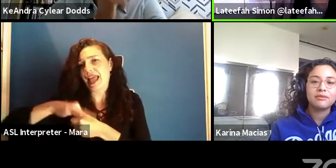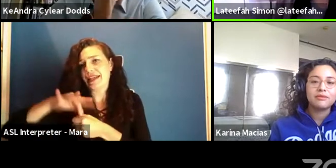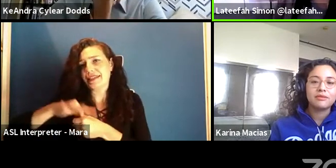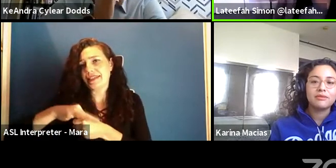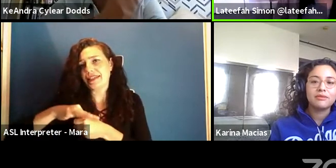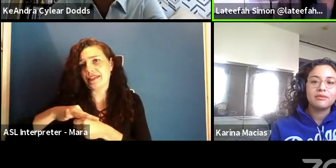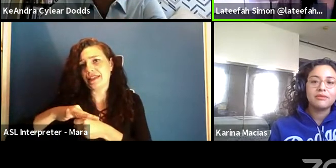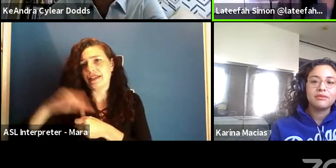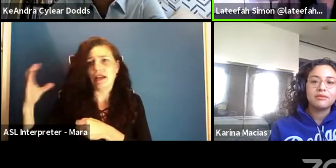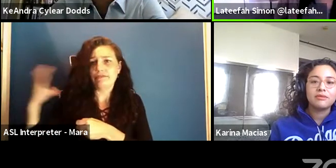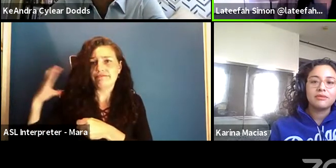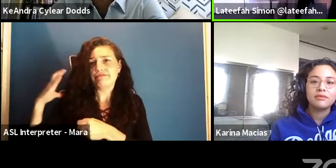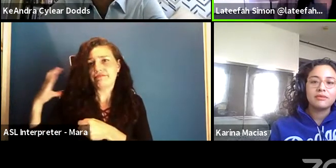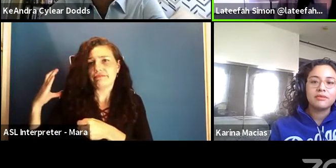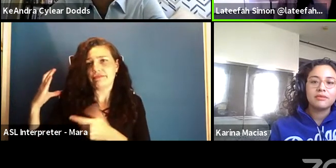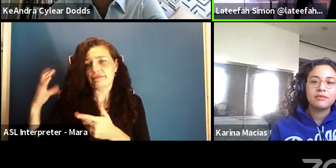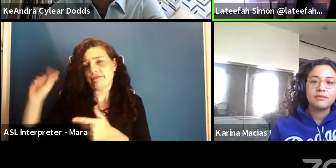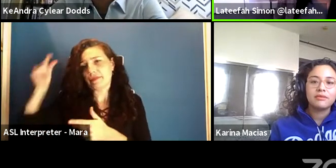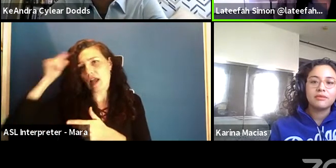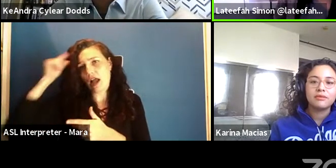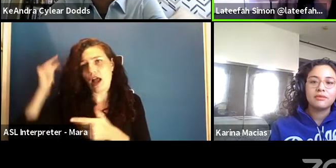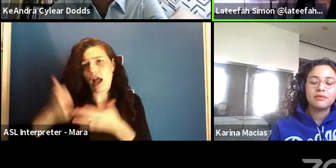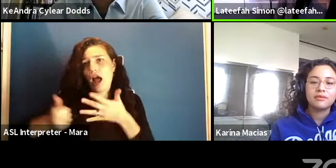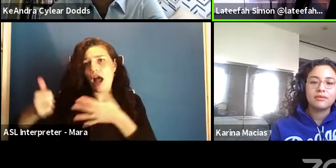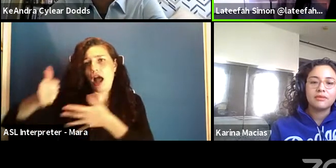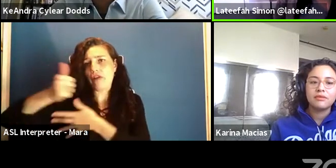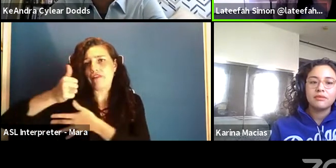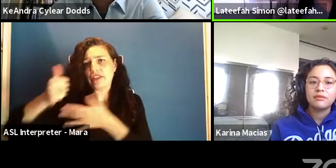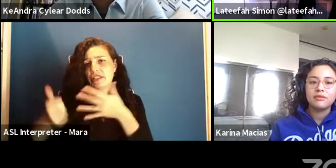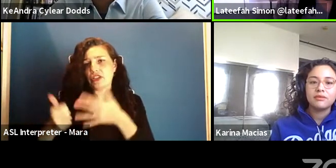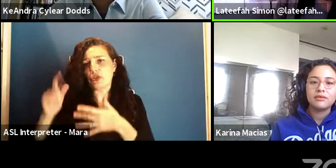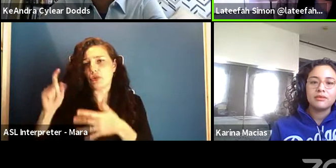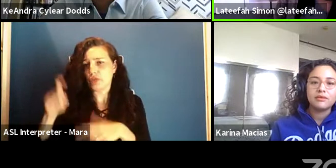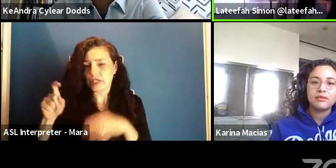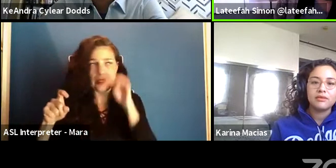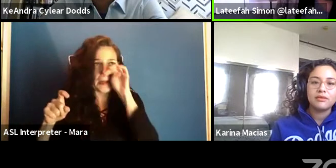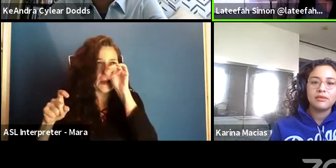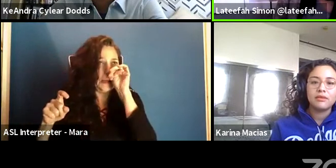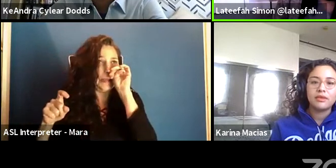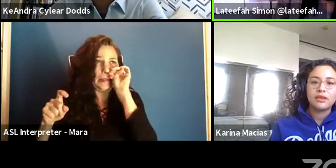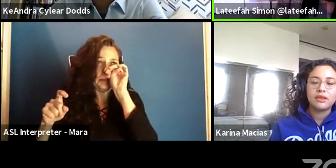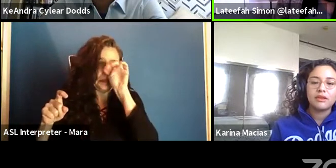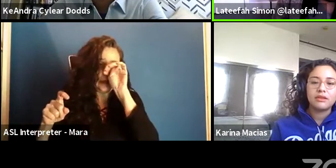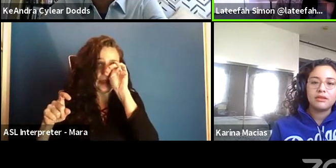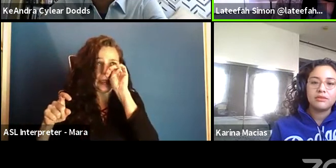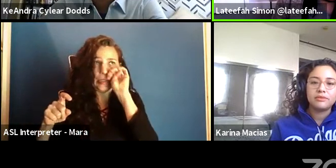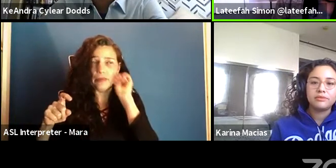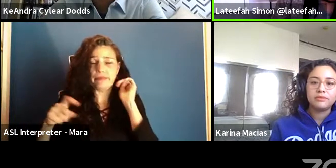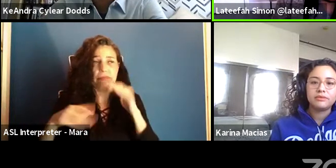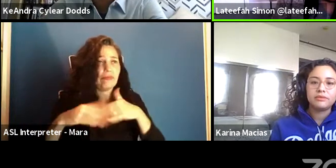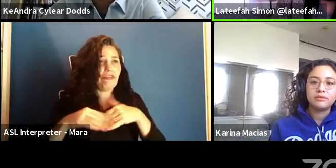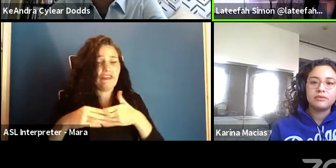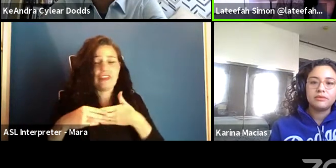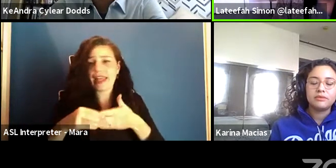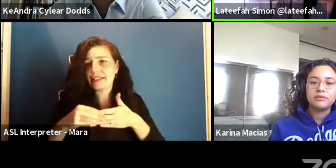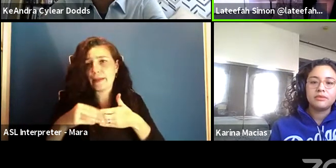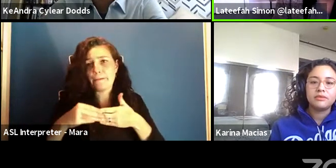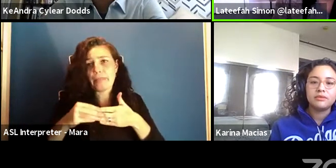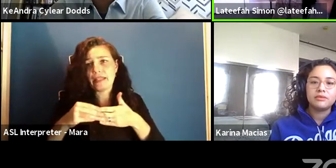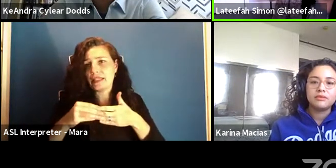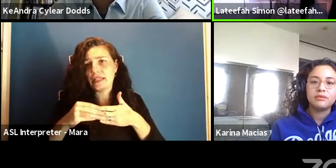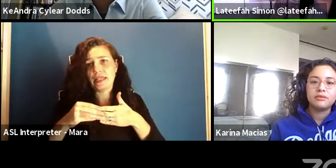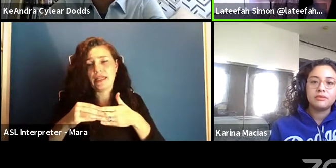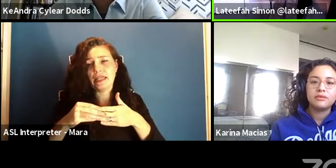of resource and a lot of flexibility to get there. You know, I'm a single mom. I talked about that with a lot of